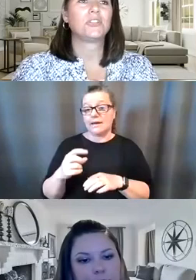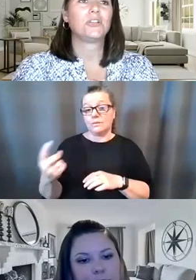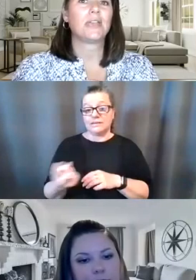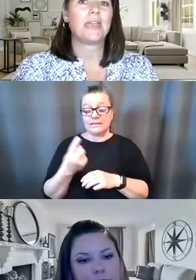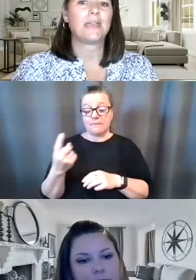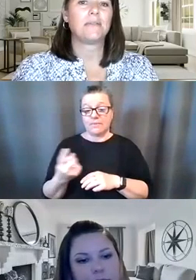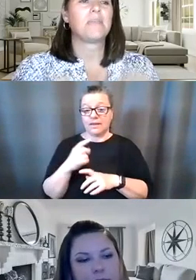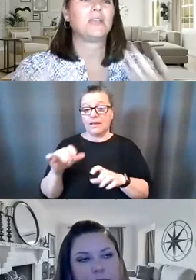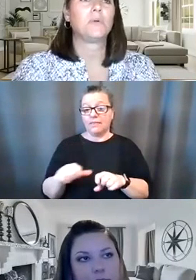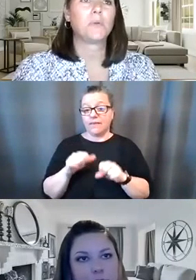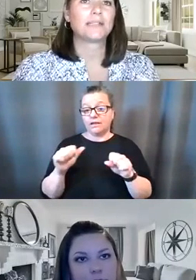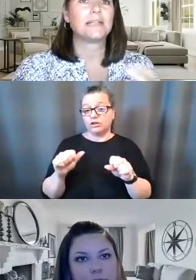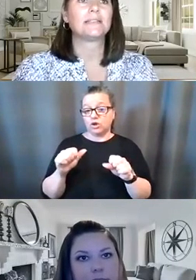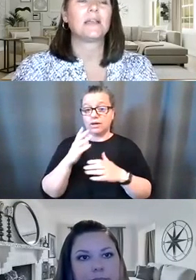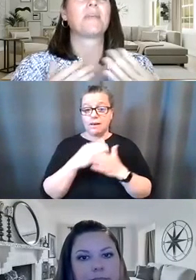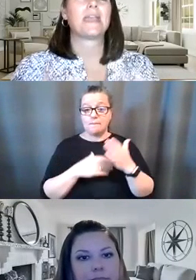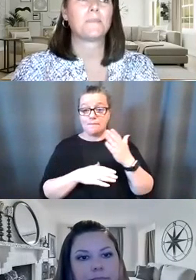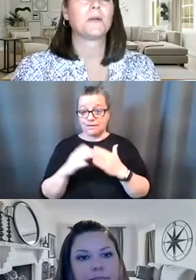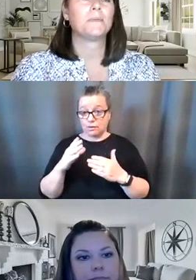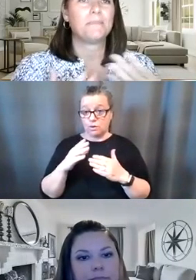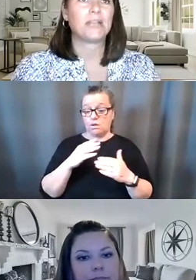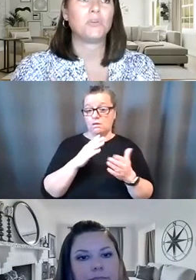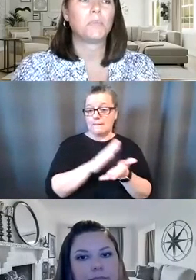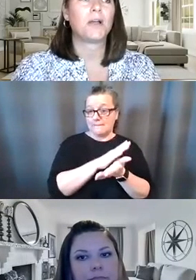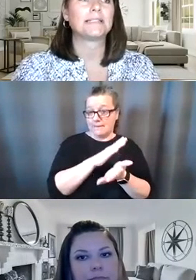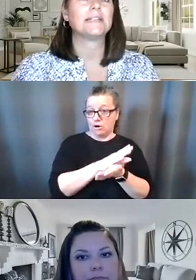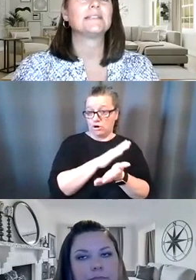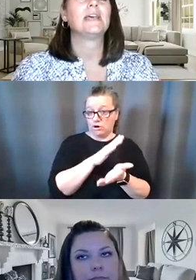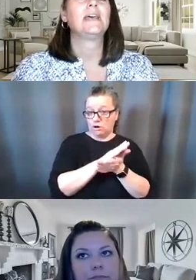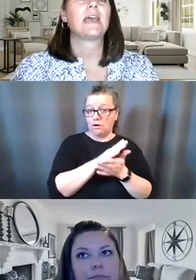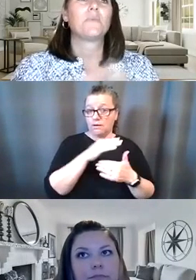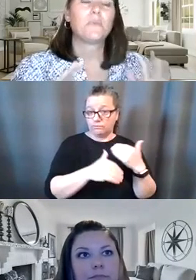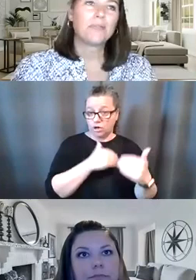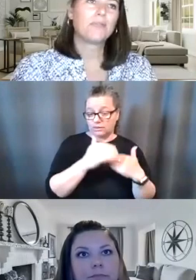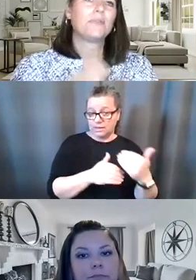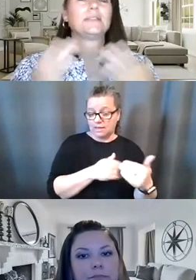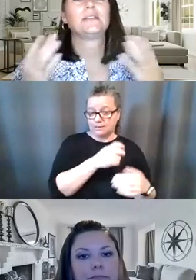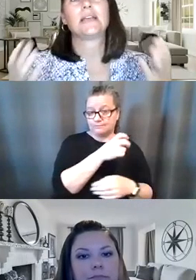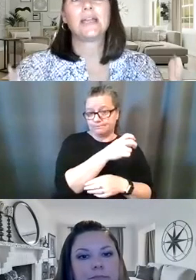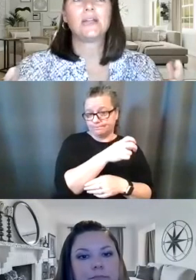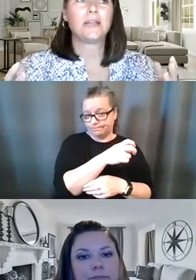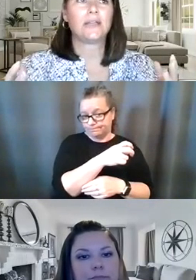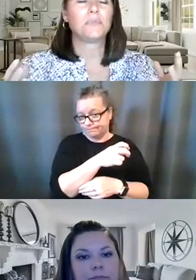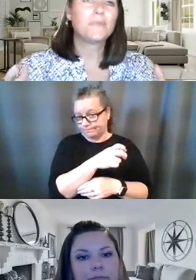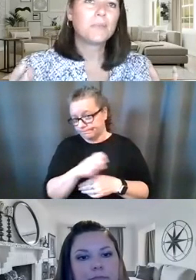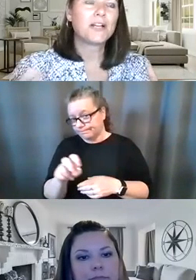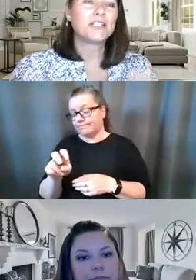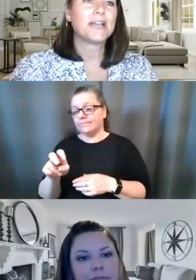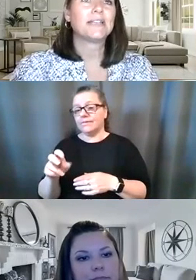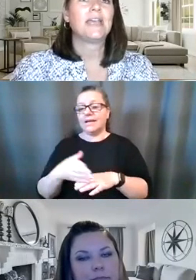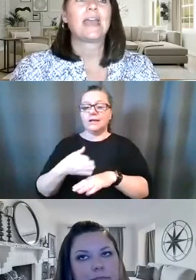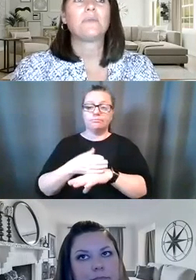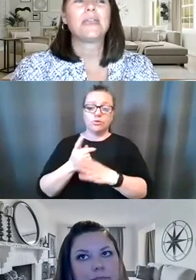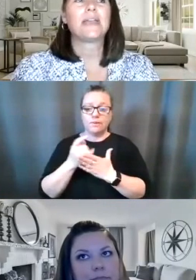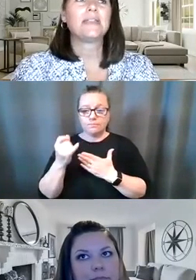that took a manual process, a paper manual process. And we went through this entire improvement